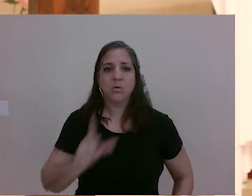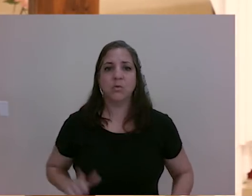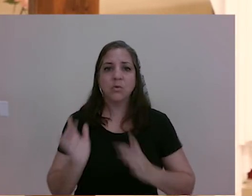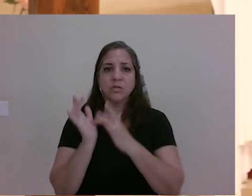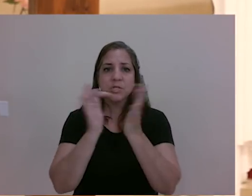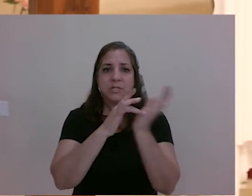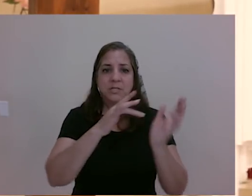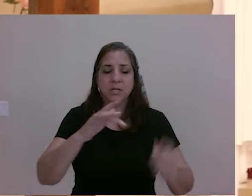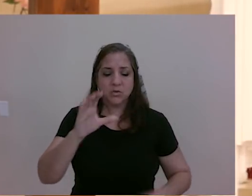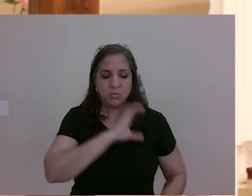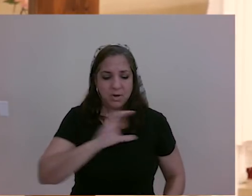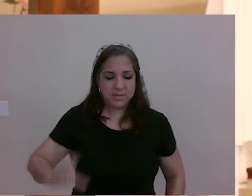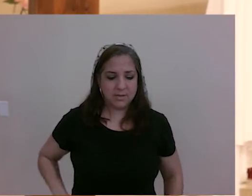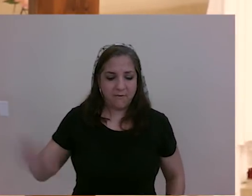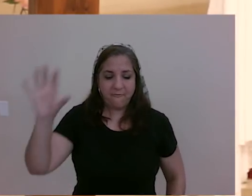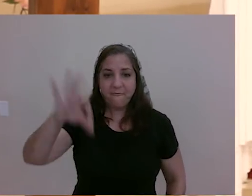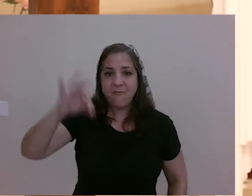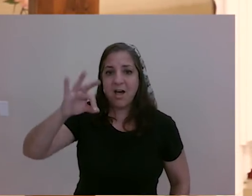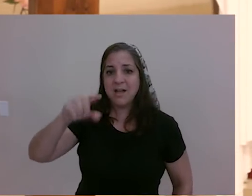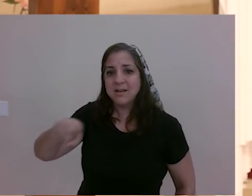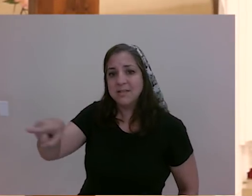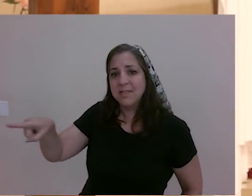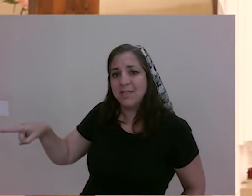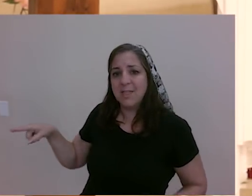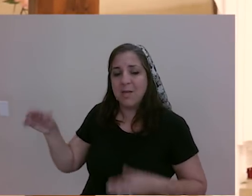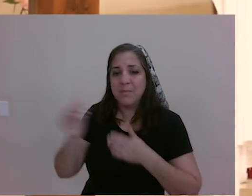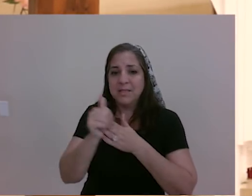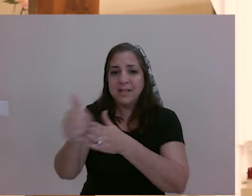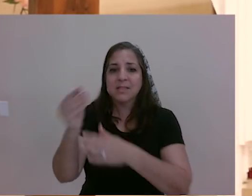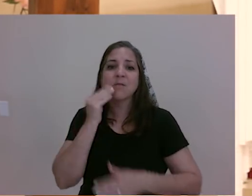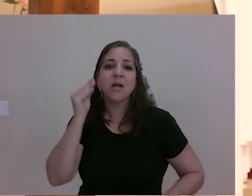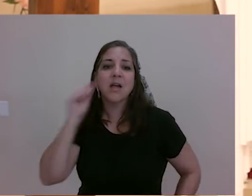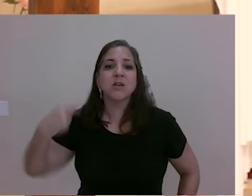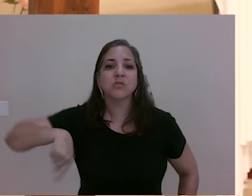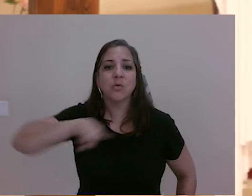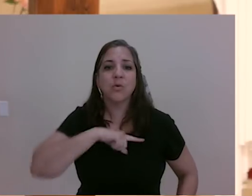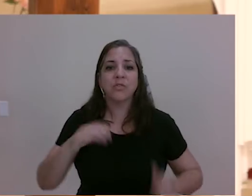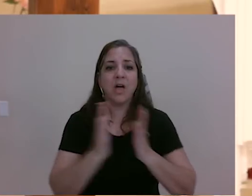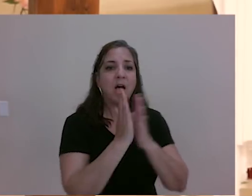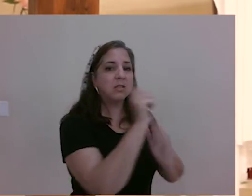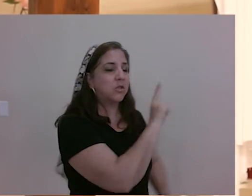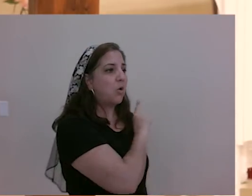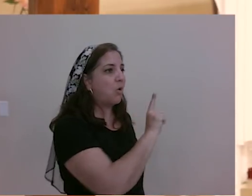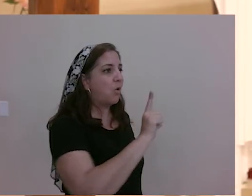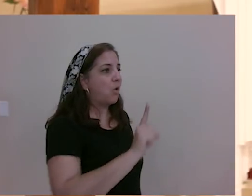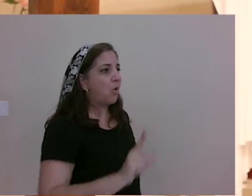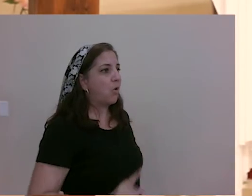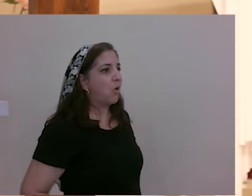and bring them home. We pray to the Lord,